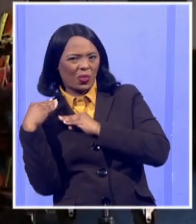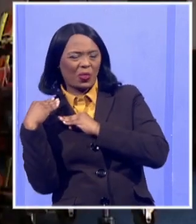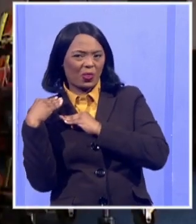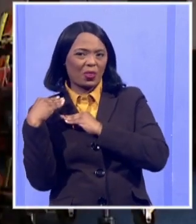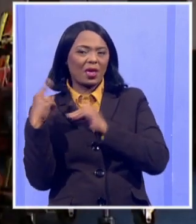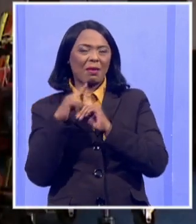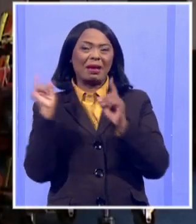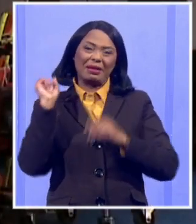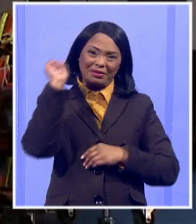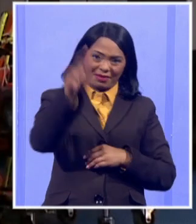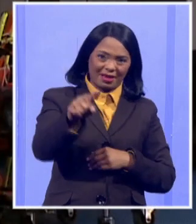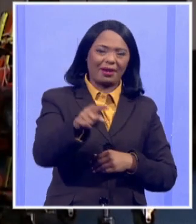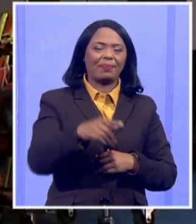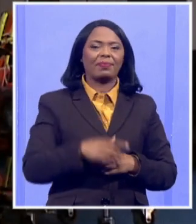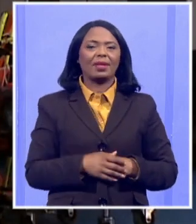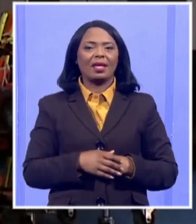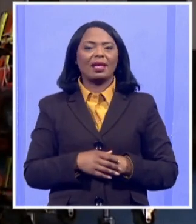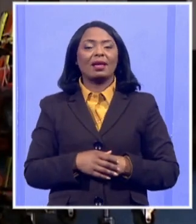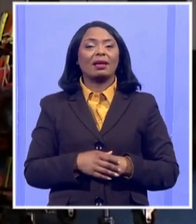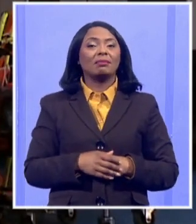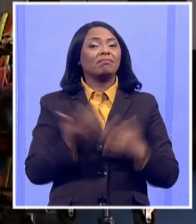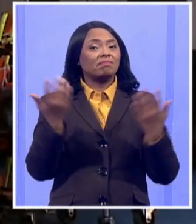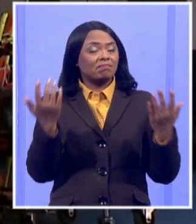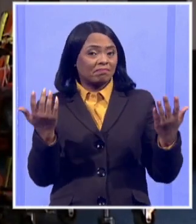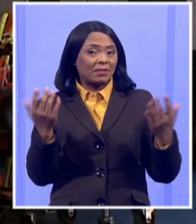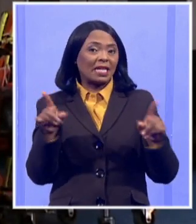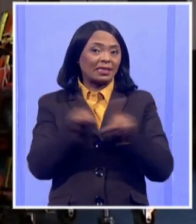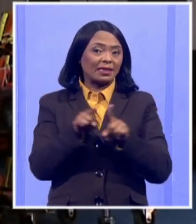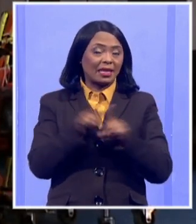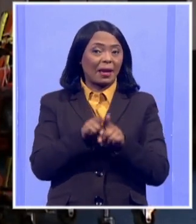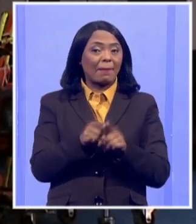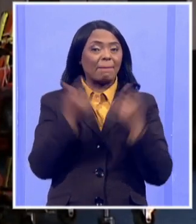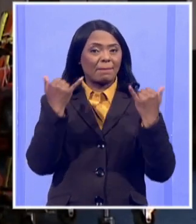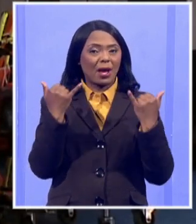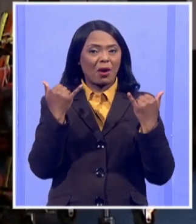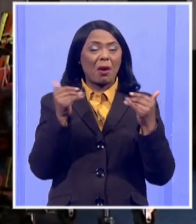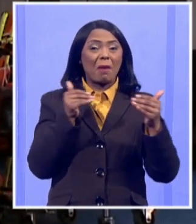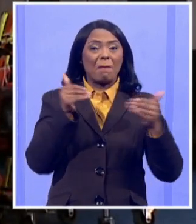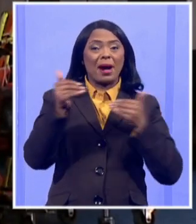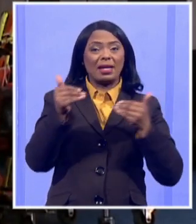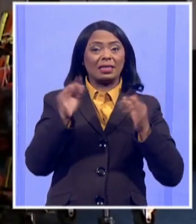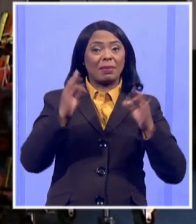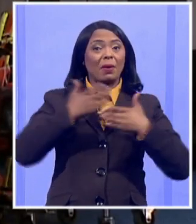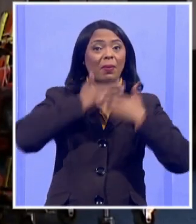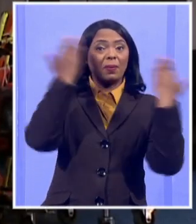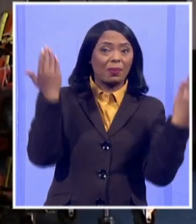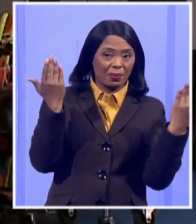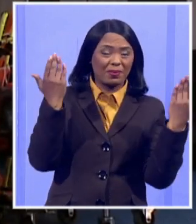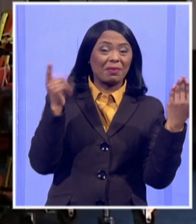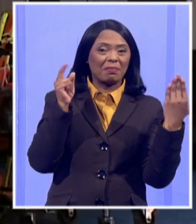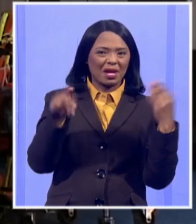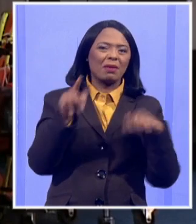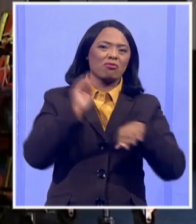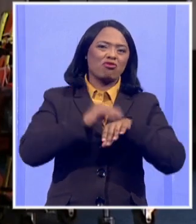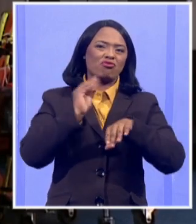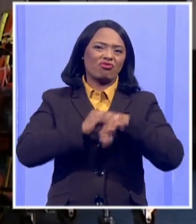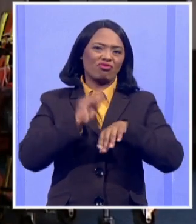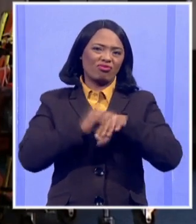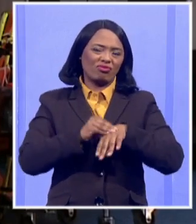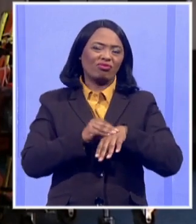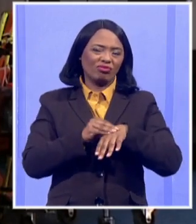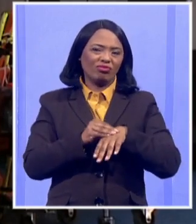again, that facility not being properly managed or properly optimally